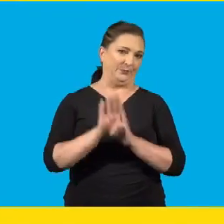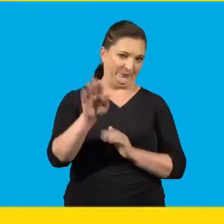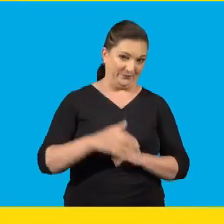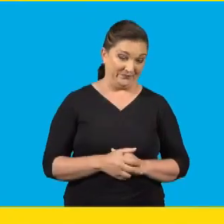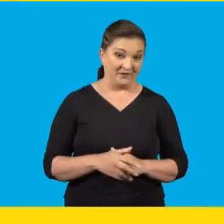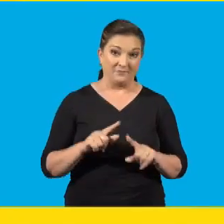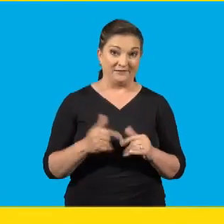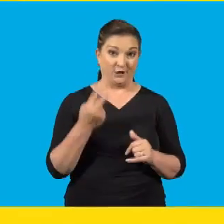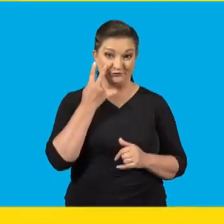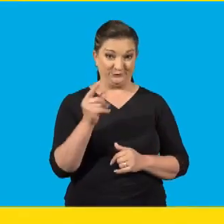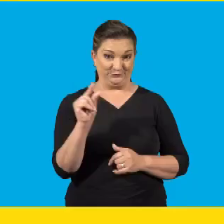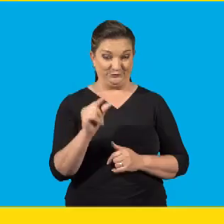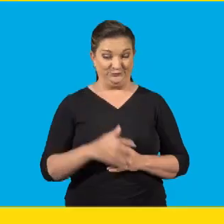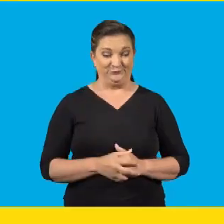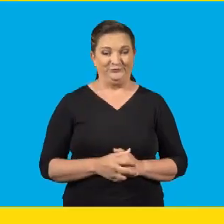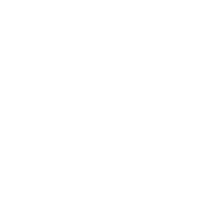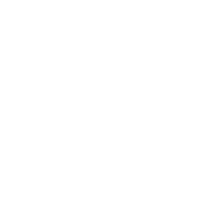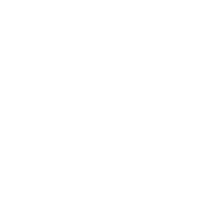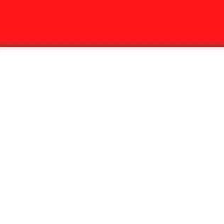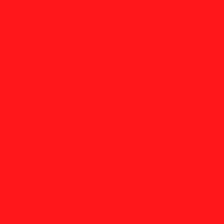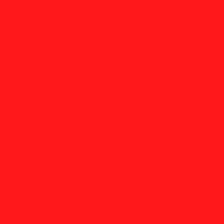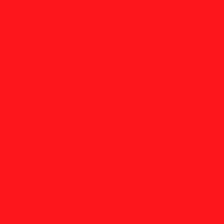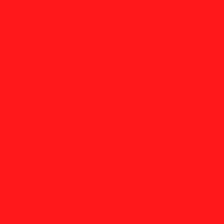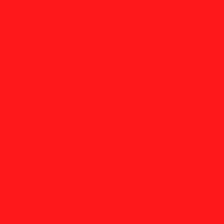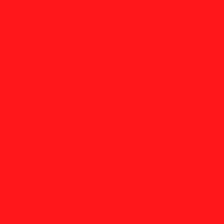exams. I will see you shortly.